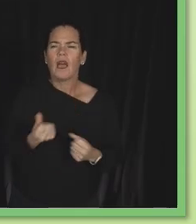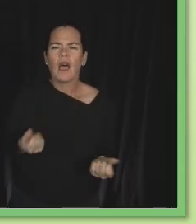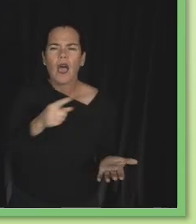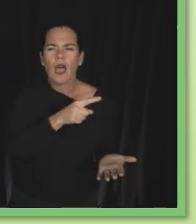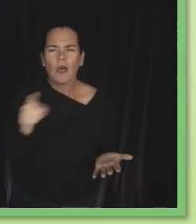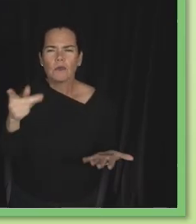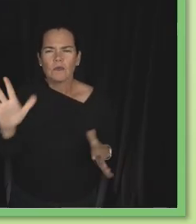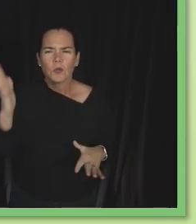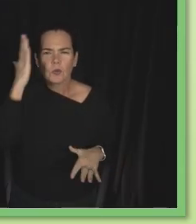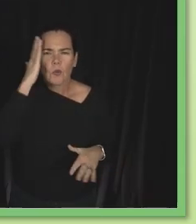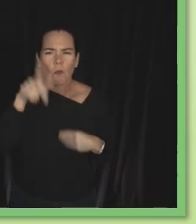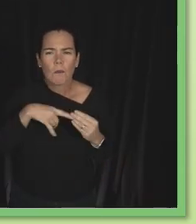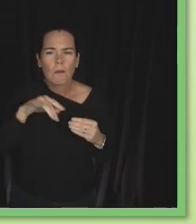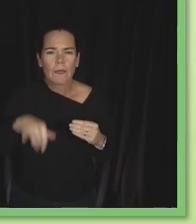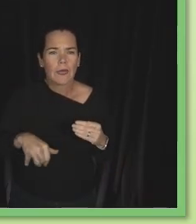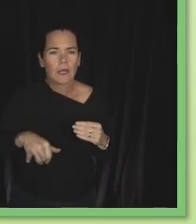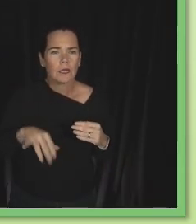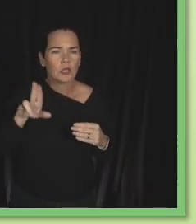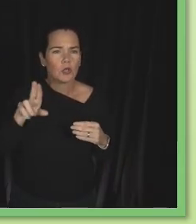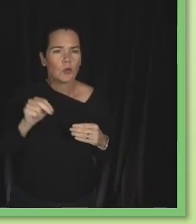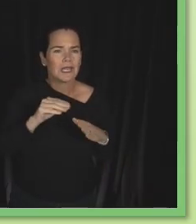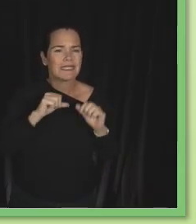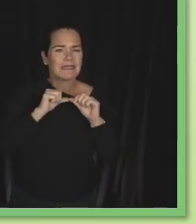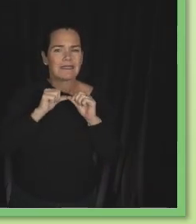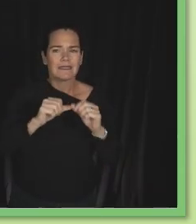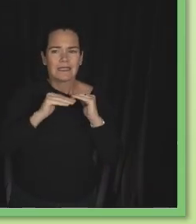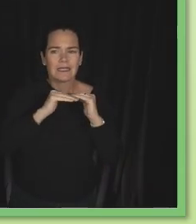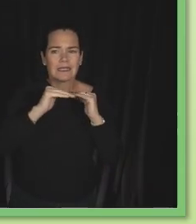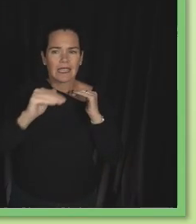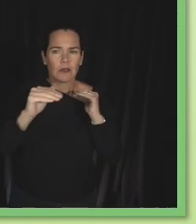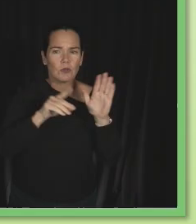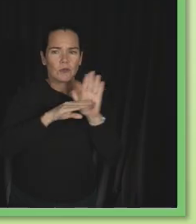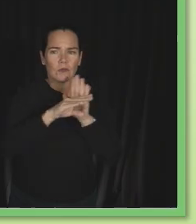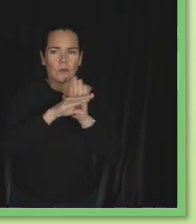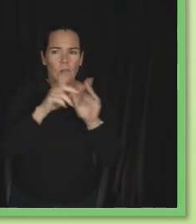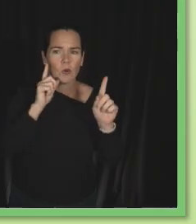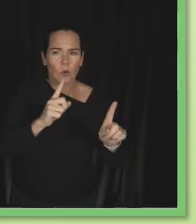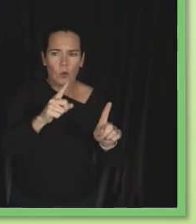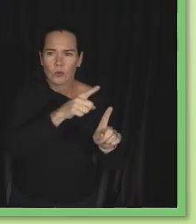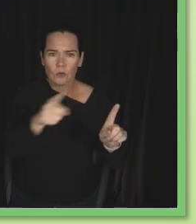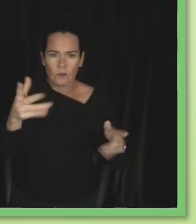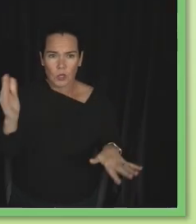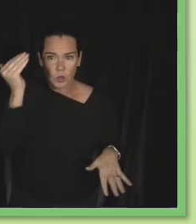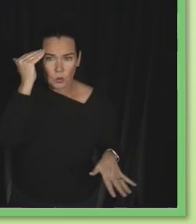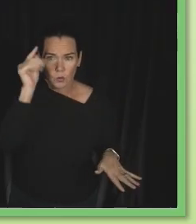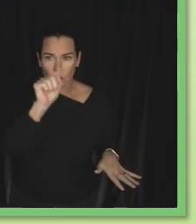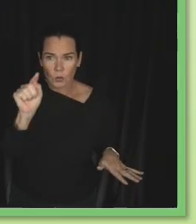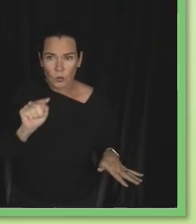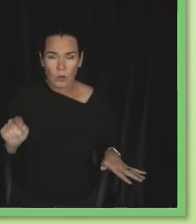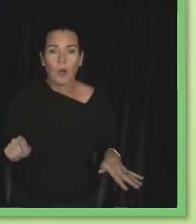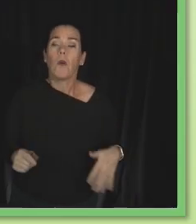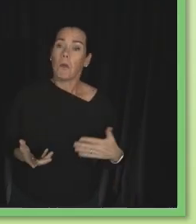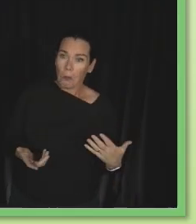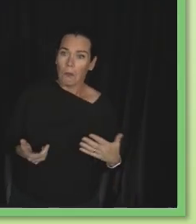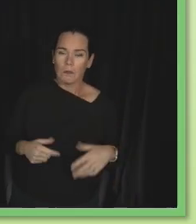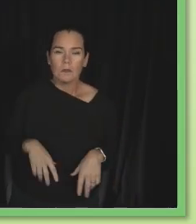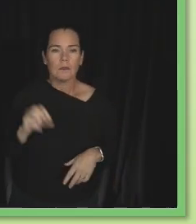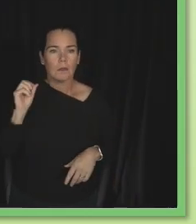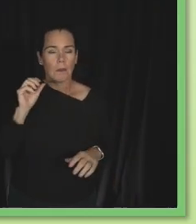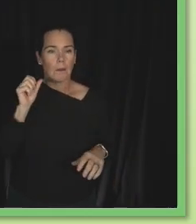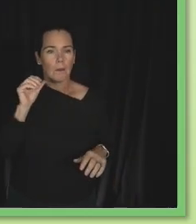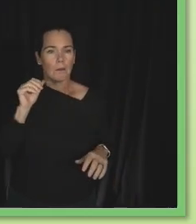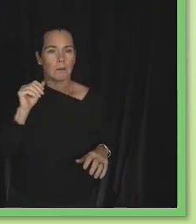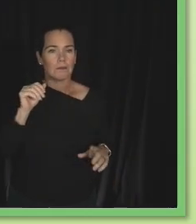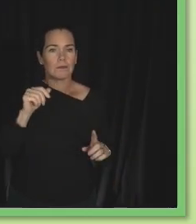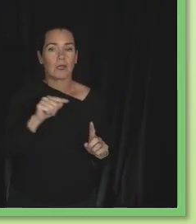who here knows the UN Sustainable Development Goals. Oh, amazing. So